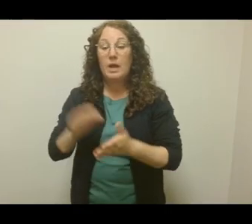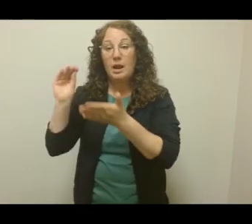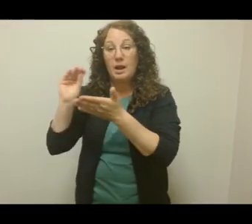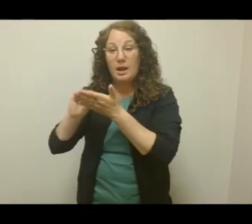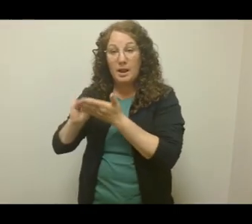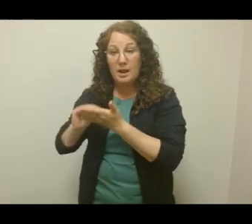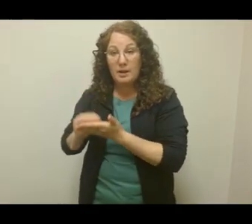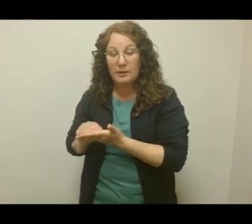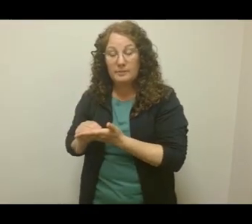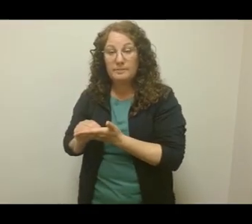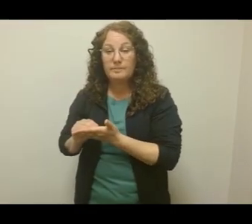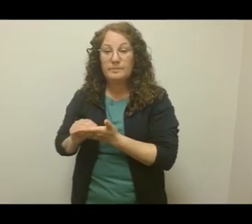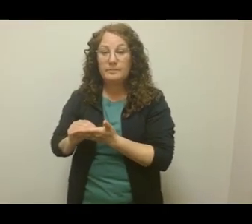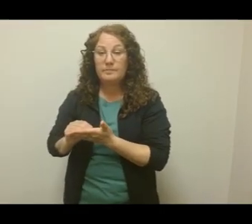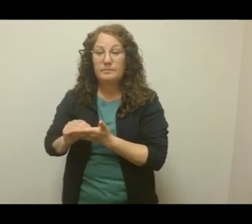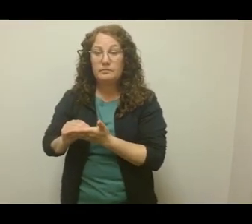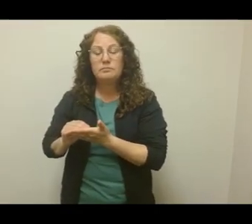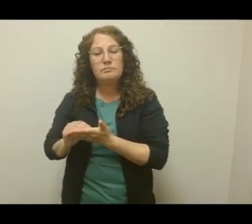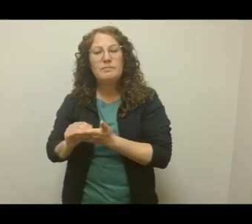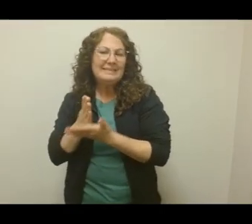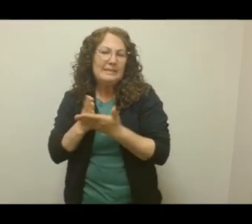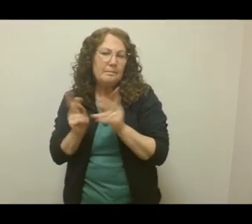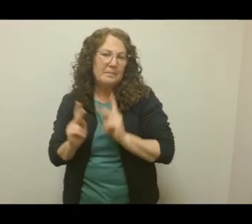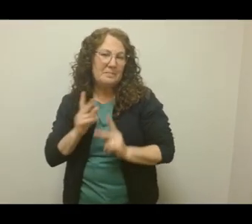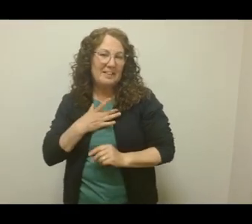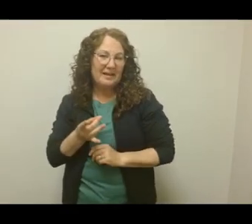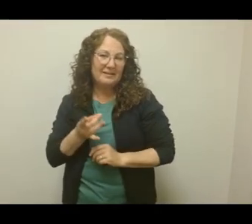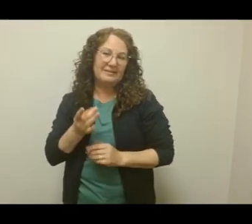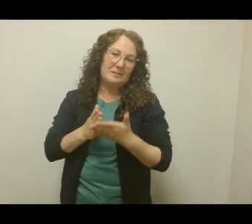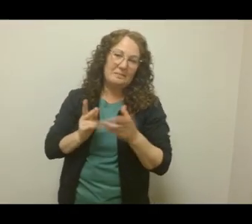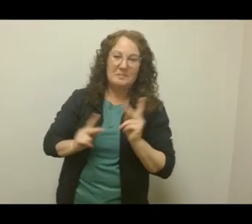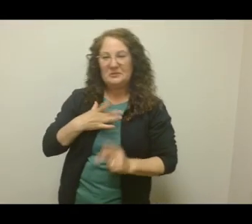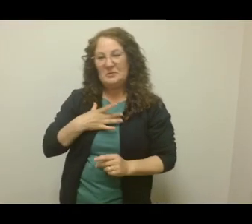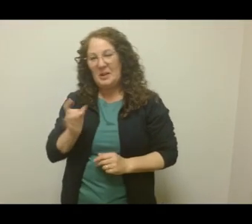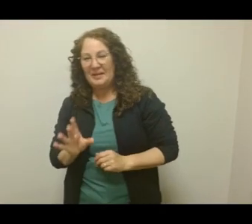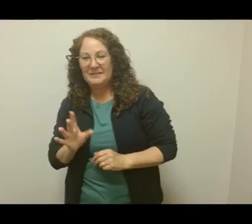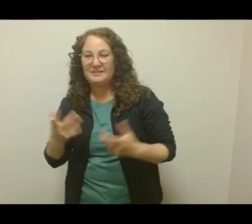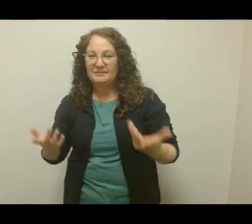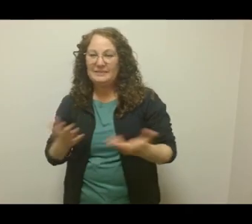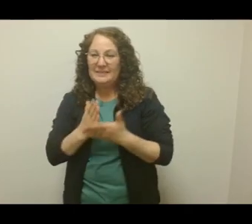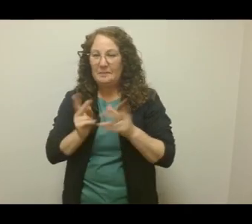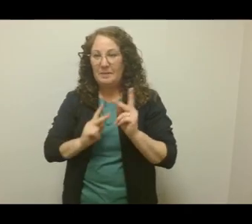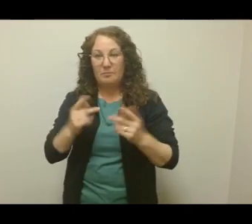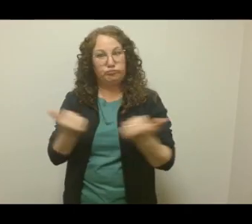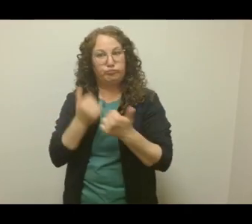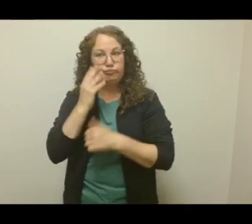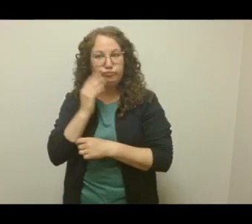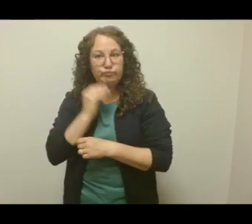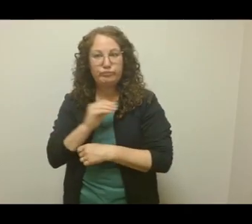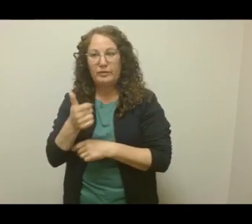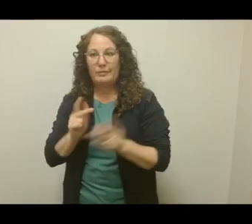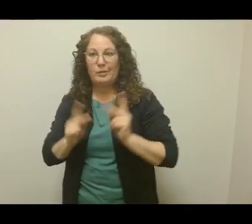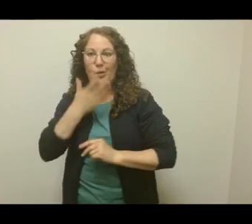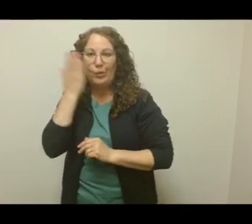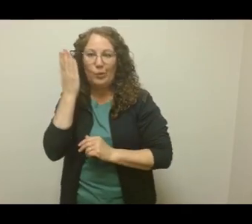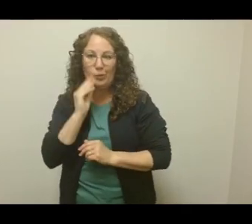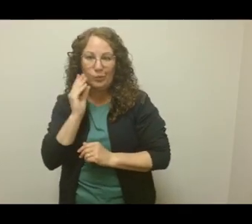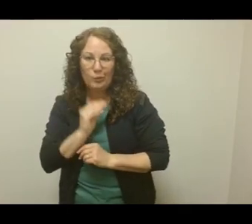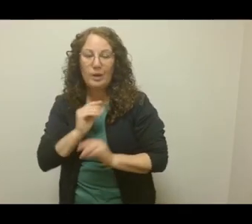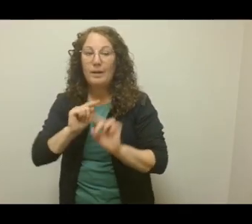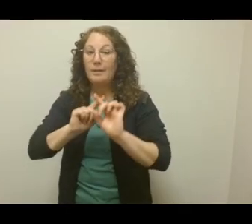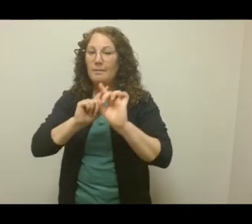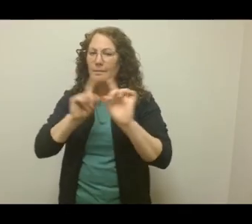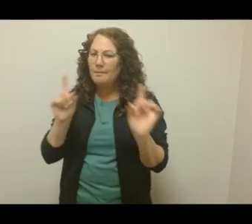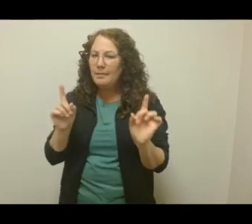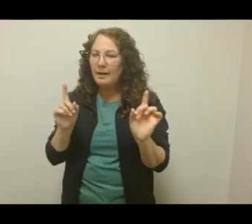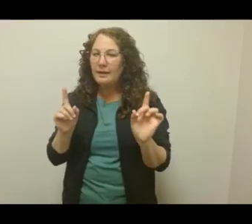something that maybe some people like to do, some people don't. Some people have a lot of experience, others don't. But these are not